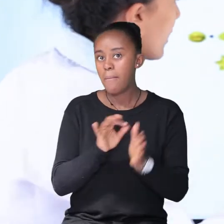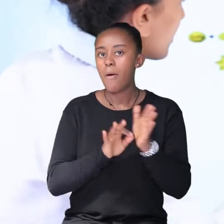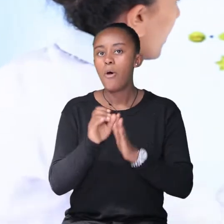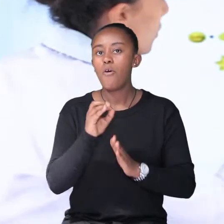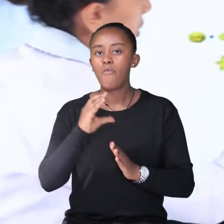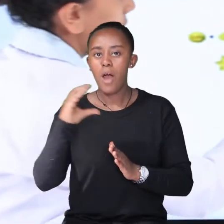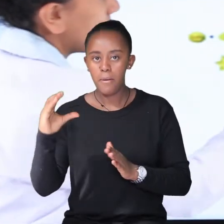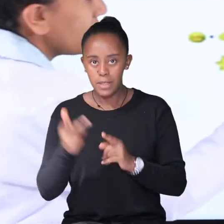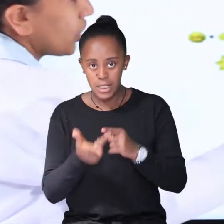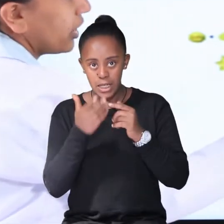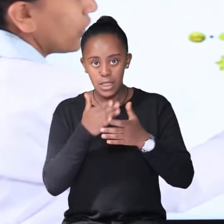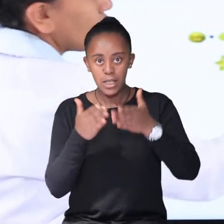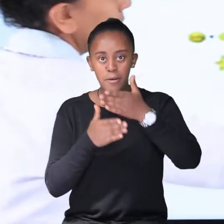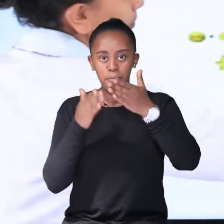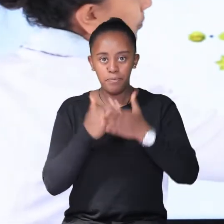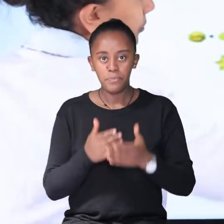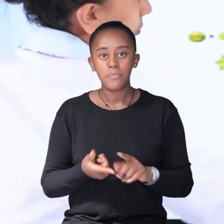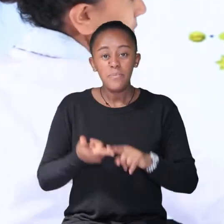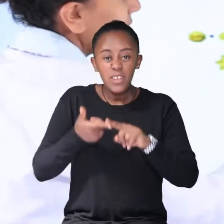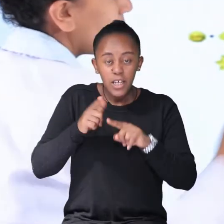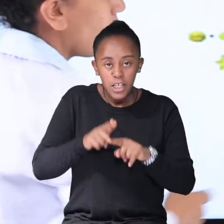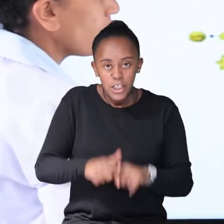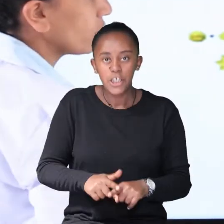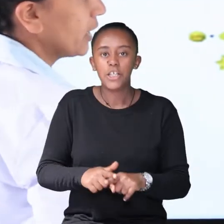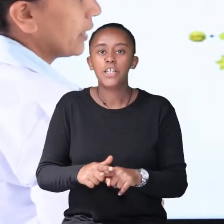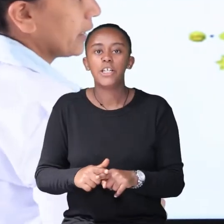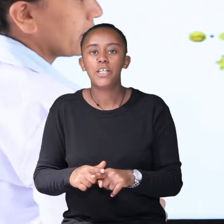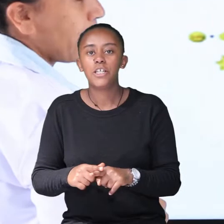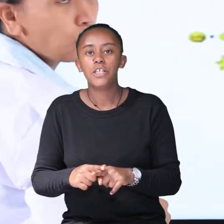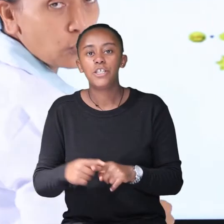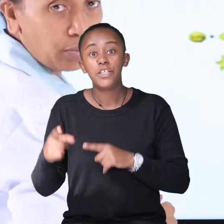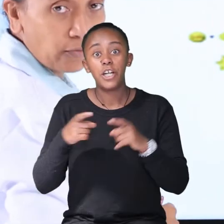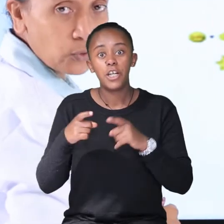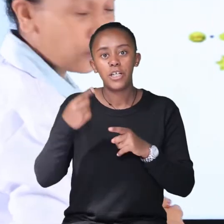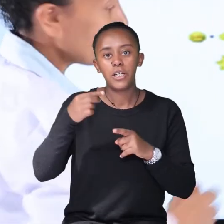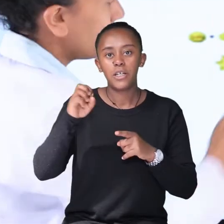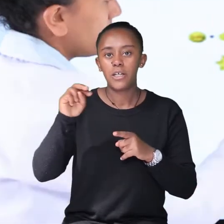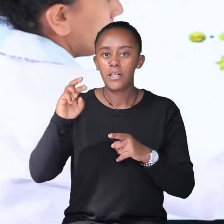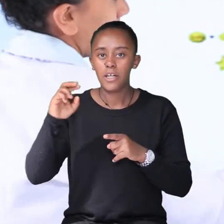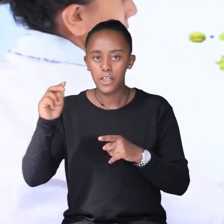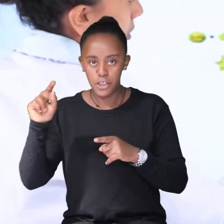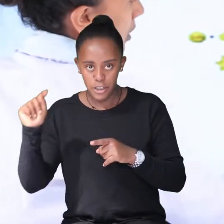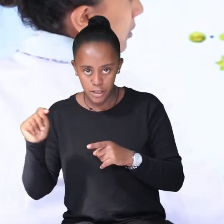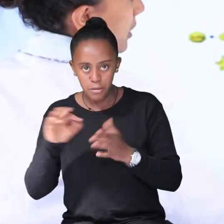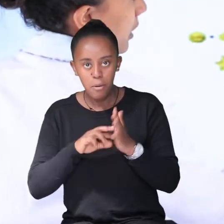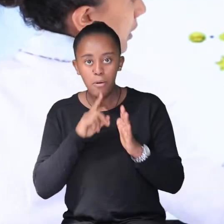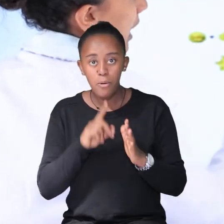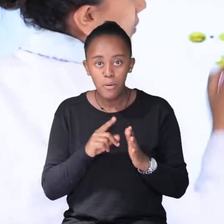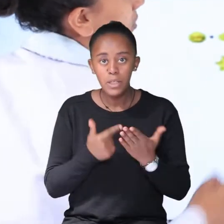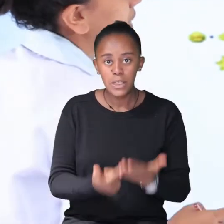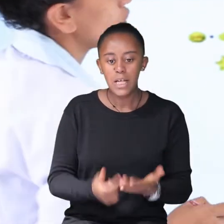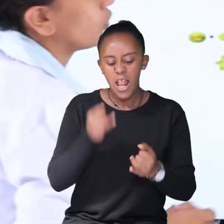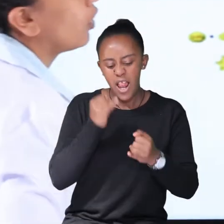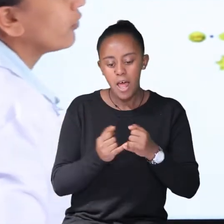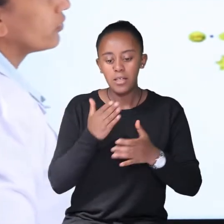the third stage is regeneration of ribulose biphosphate. This is the